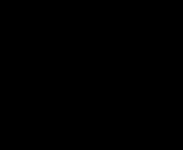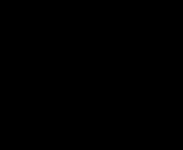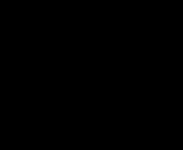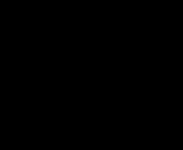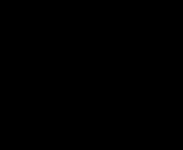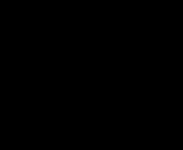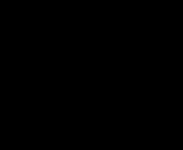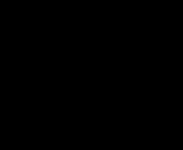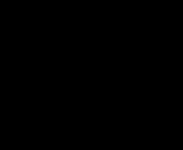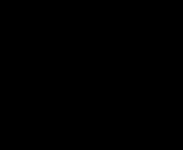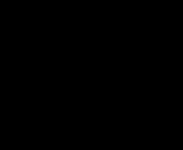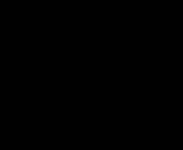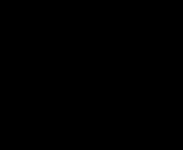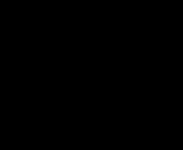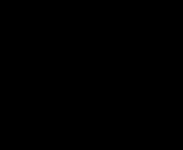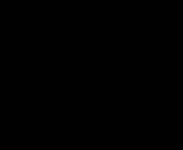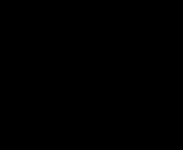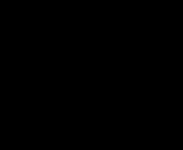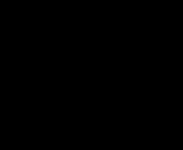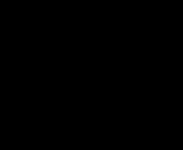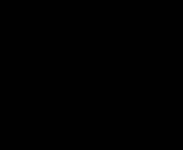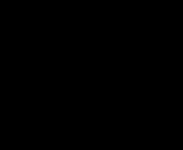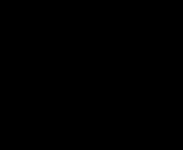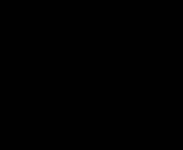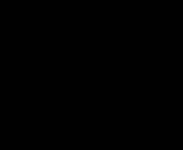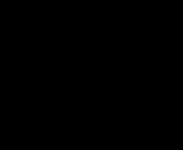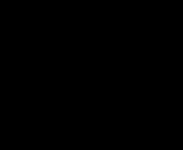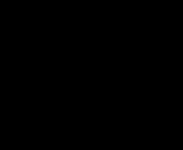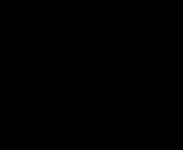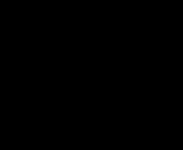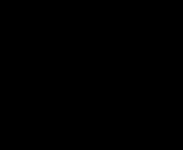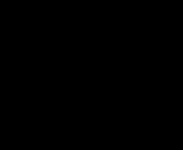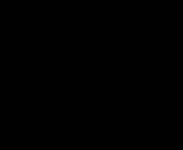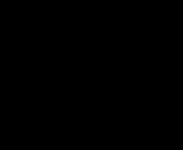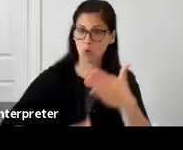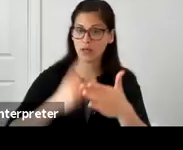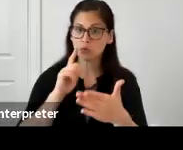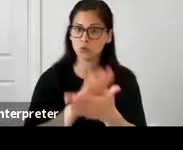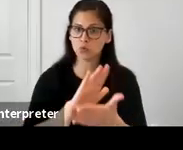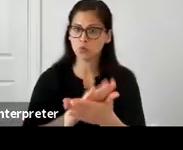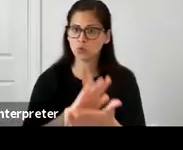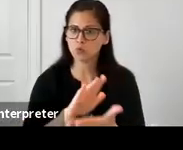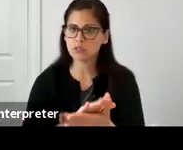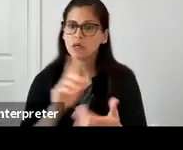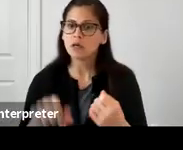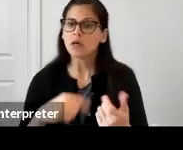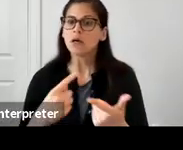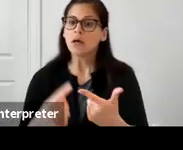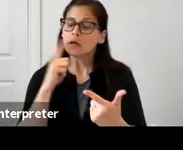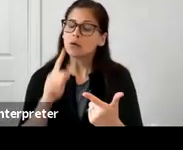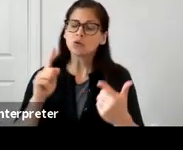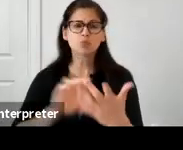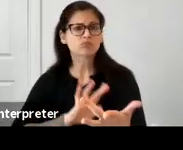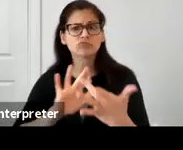series, which offers reduced price tickets to schools on a sliding scale basis, conducts extensive outreach efforts